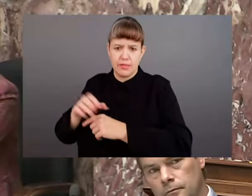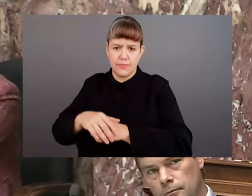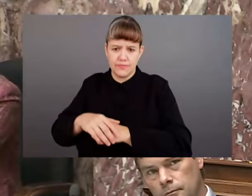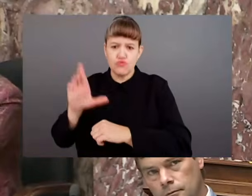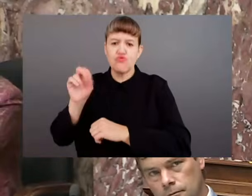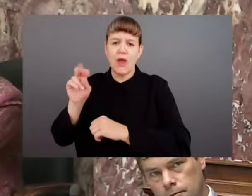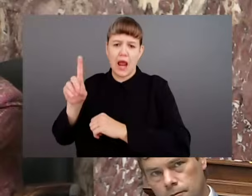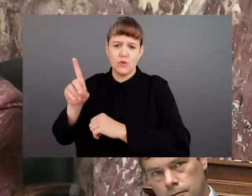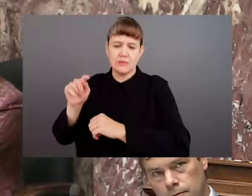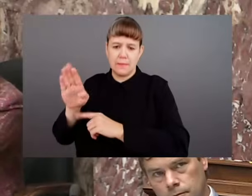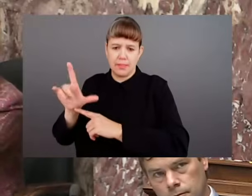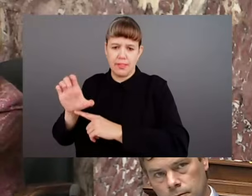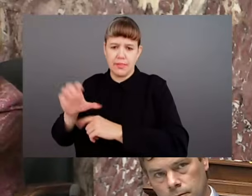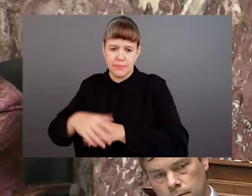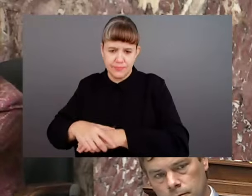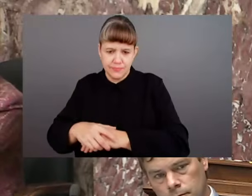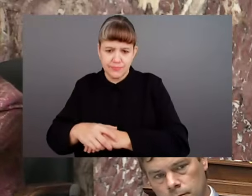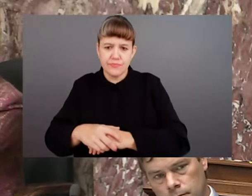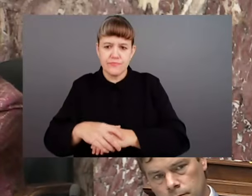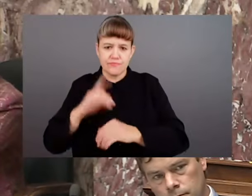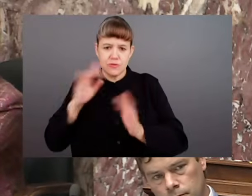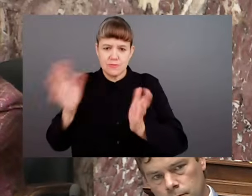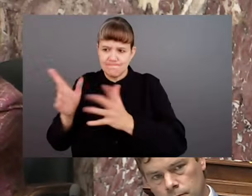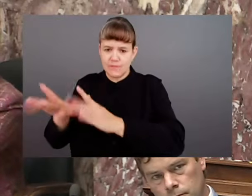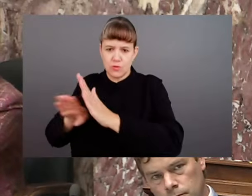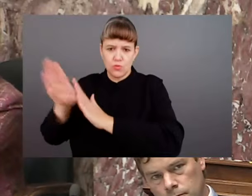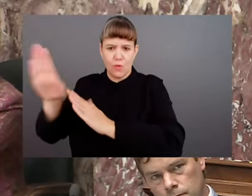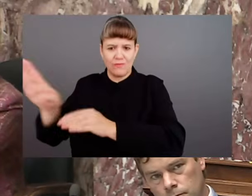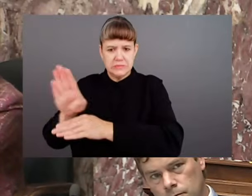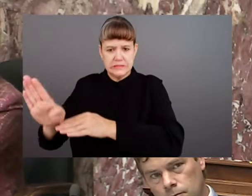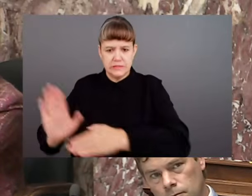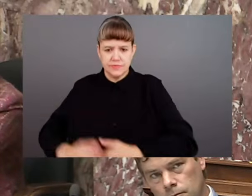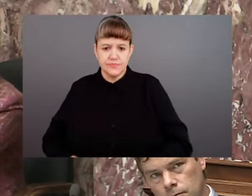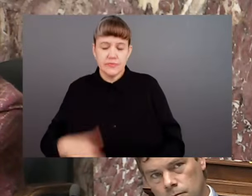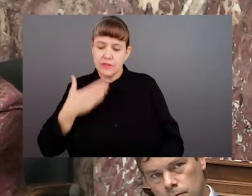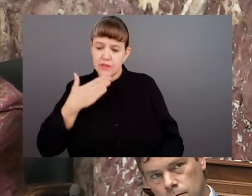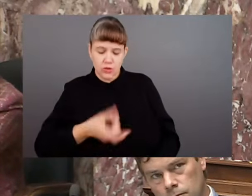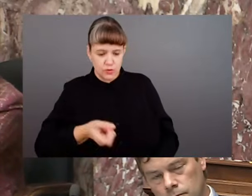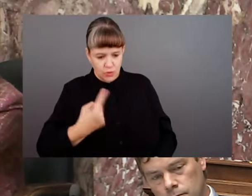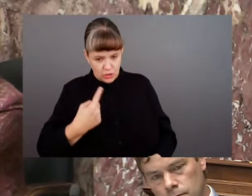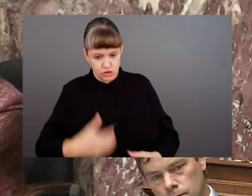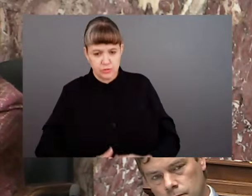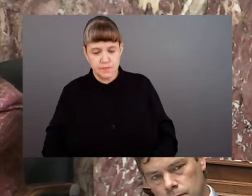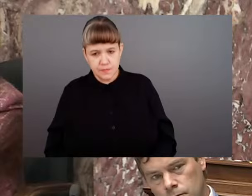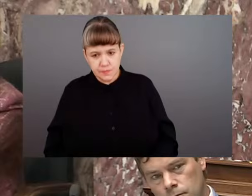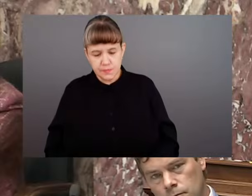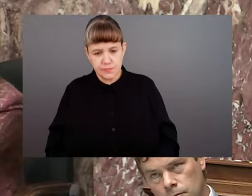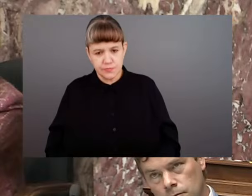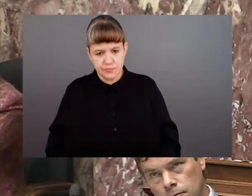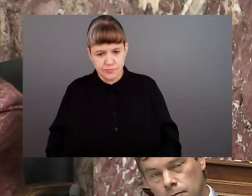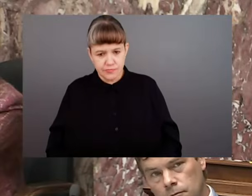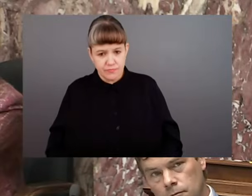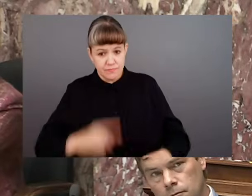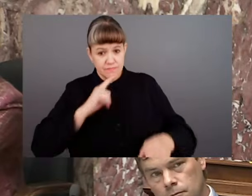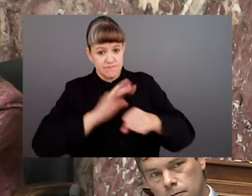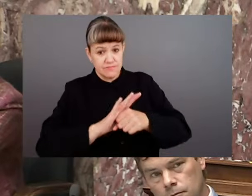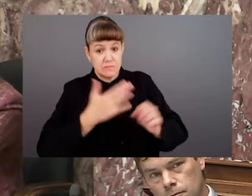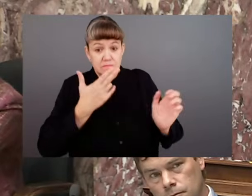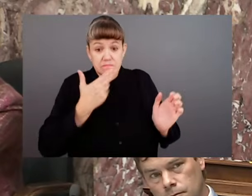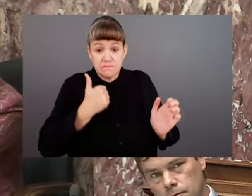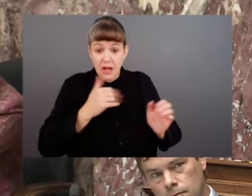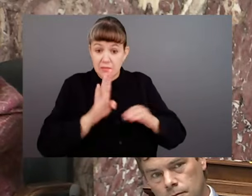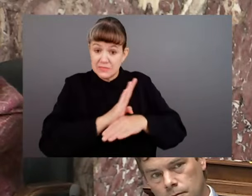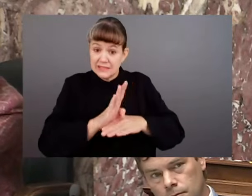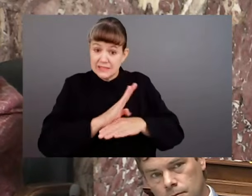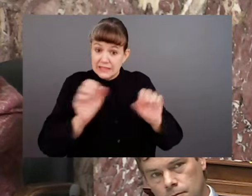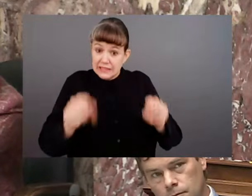I want to thank the member for the question. And ensuring that our small businesses are successful here in British Columbia is critical to the